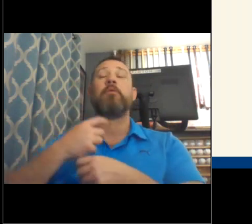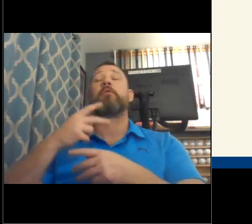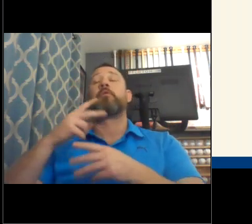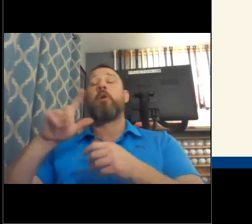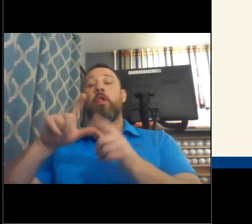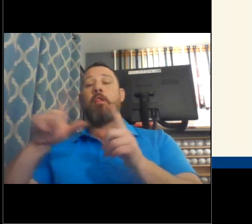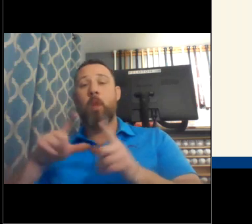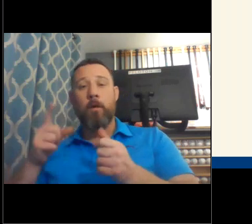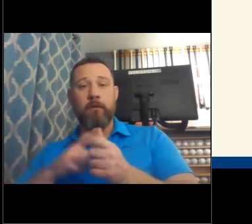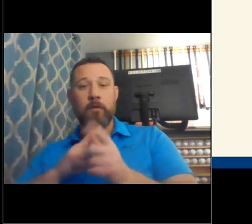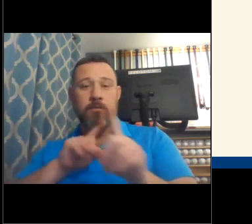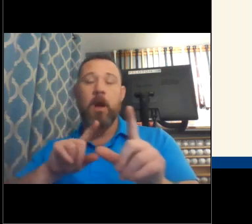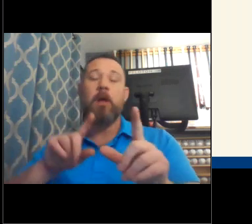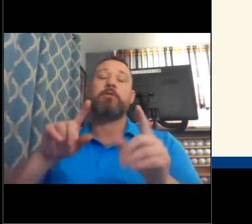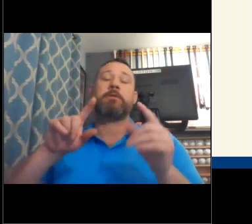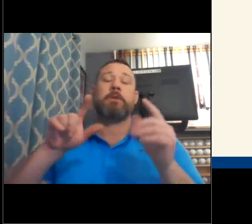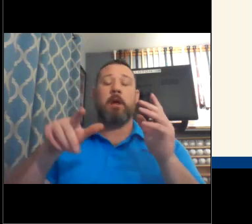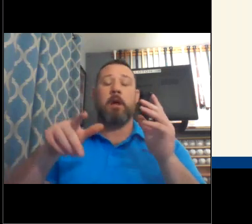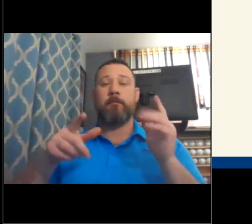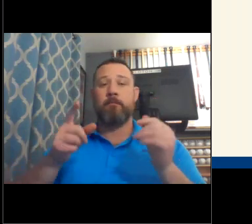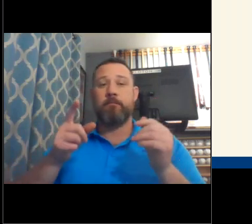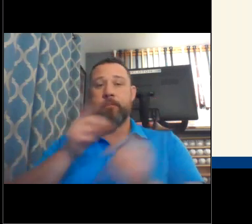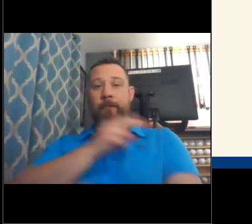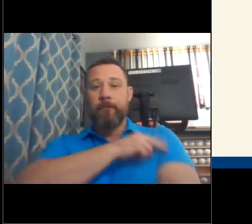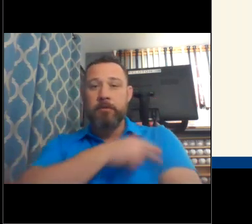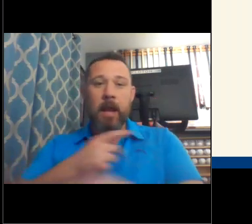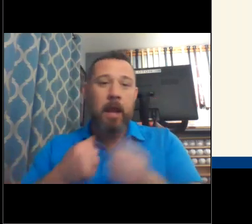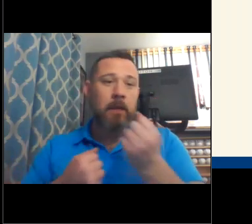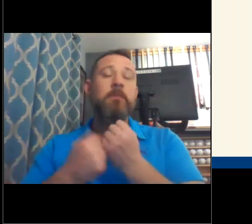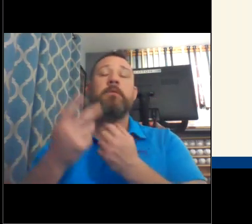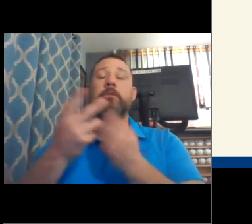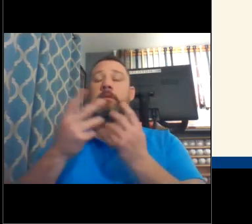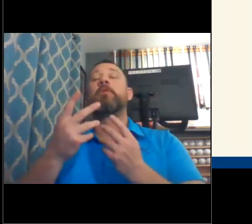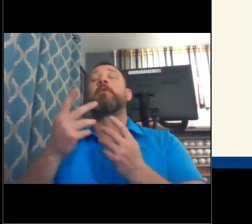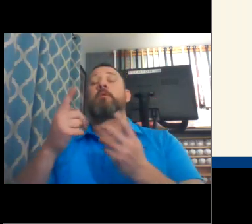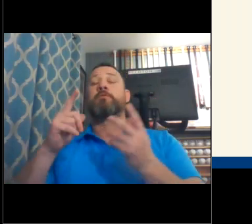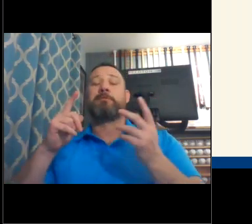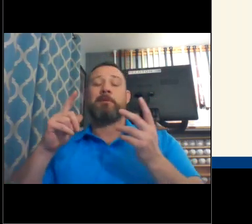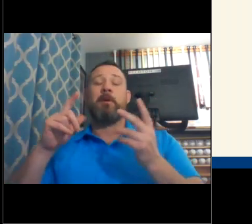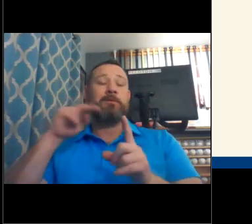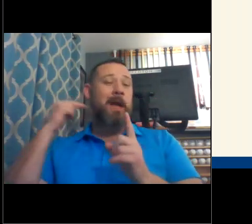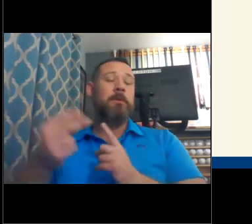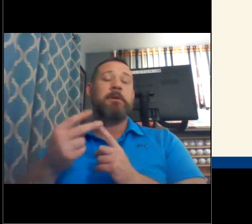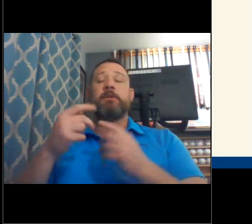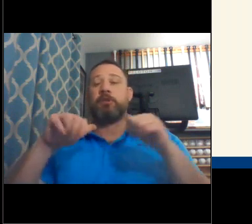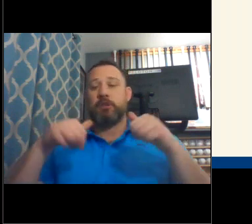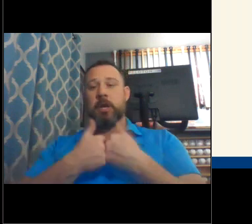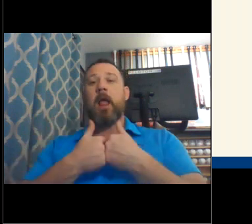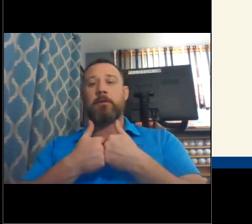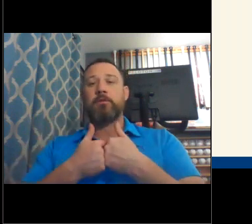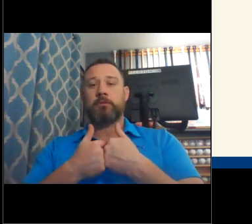responders, mutual aid that's coming in, those aspects and the challenges that can face. Again, the Carr